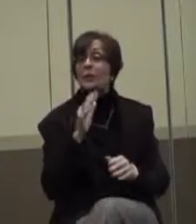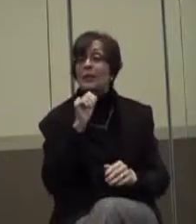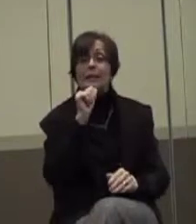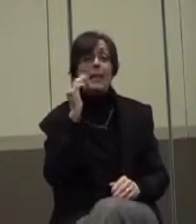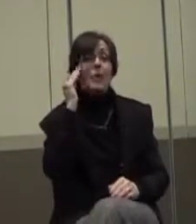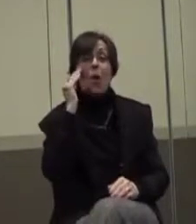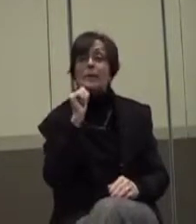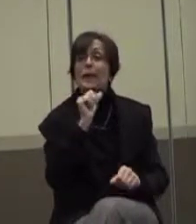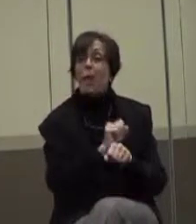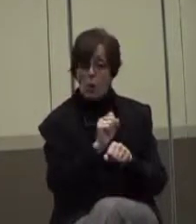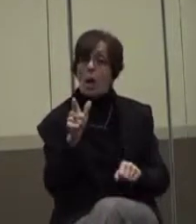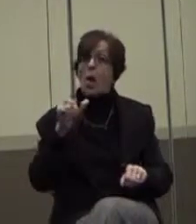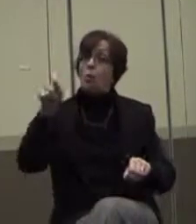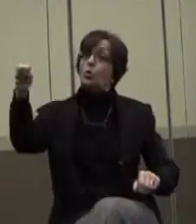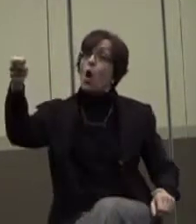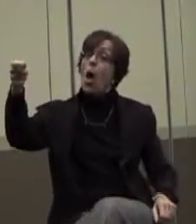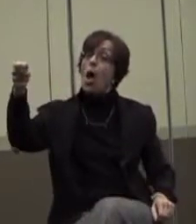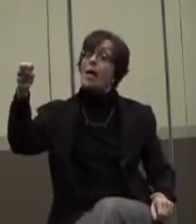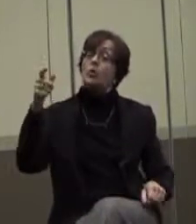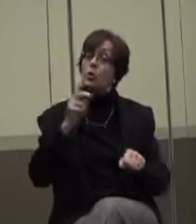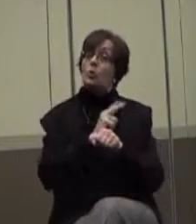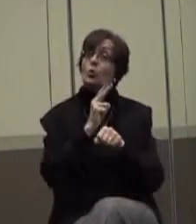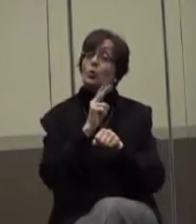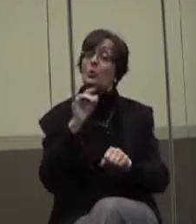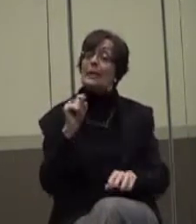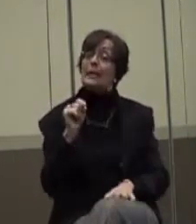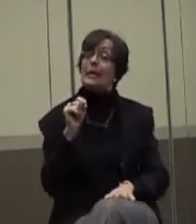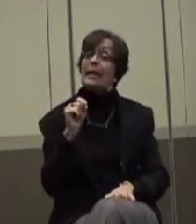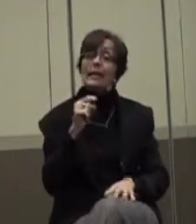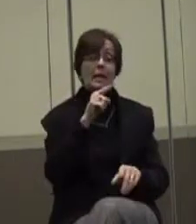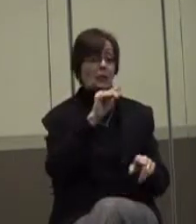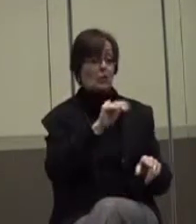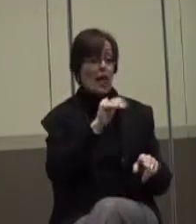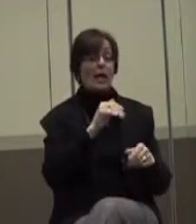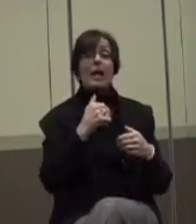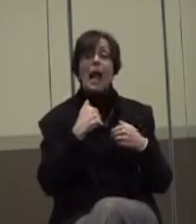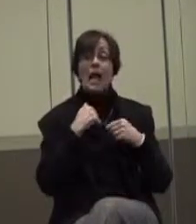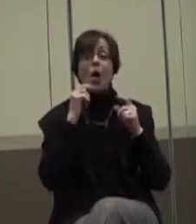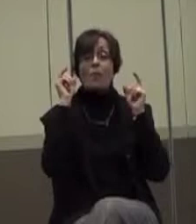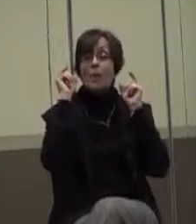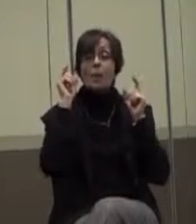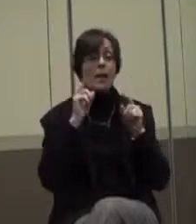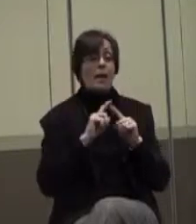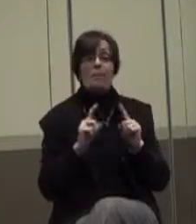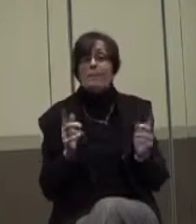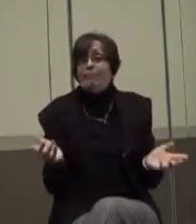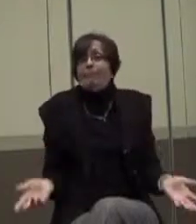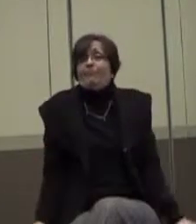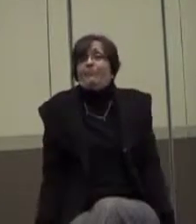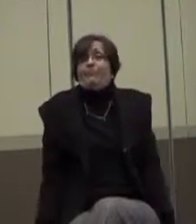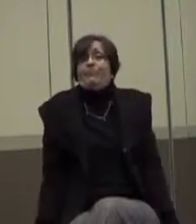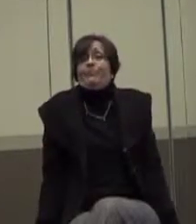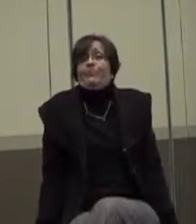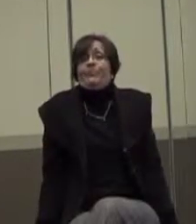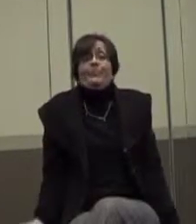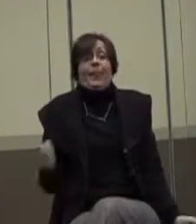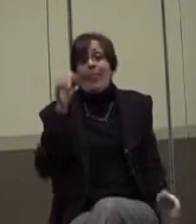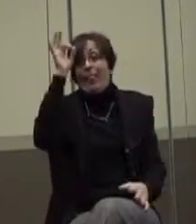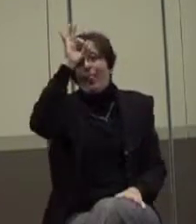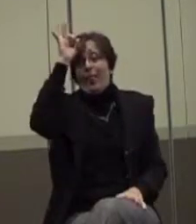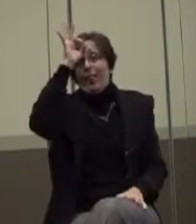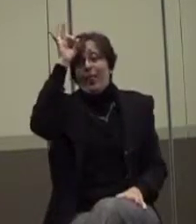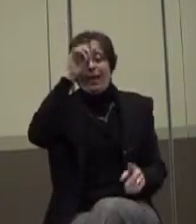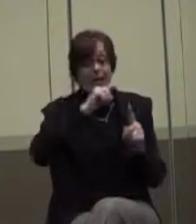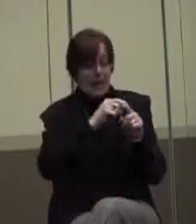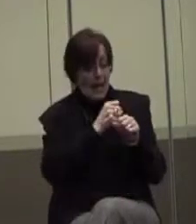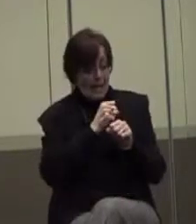wasn't working. She had it on, so she was using it. And the child had on the hearing aids. And nobody didn't know until I got